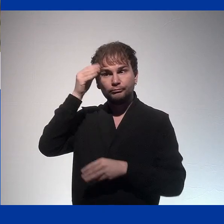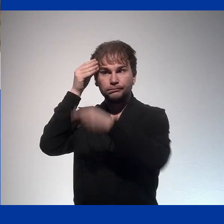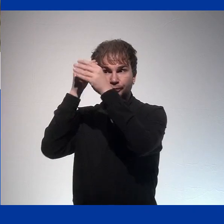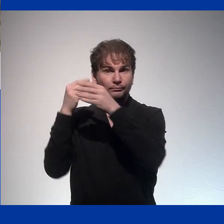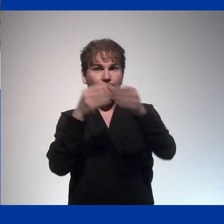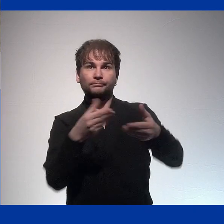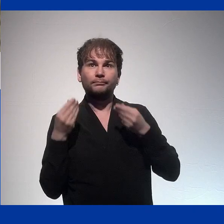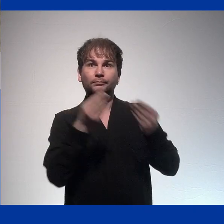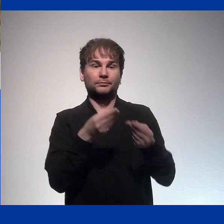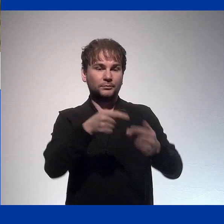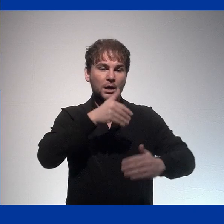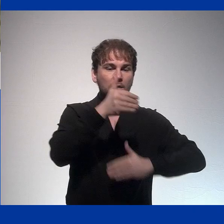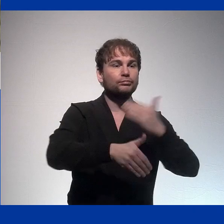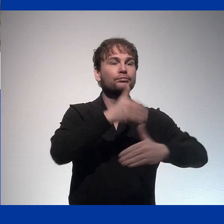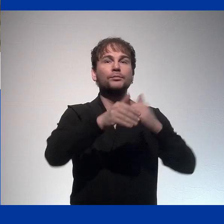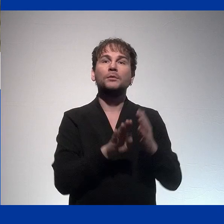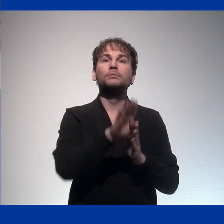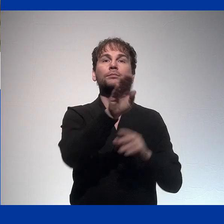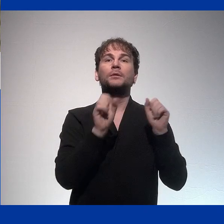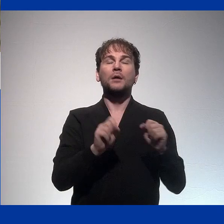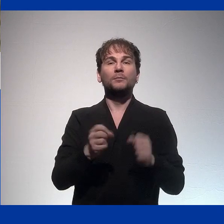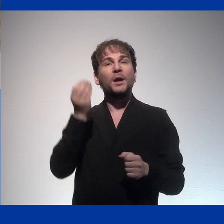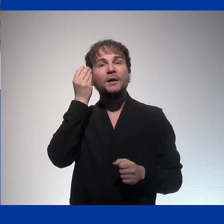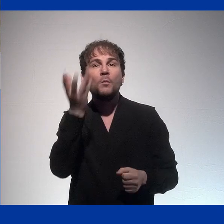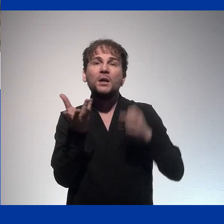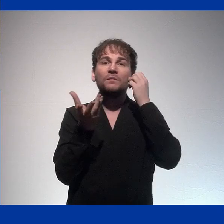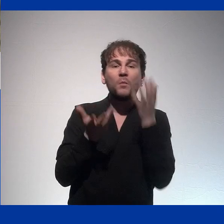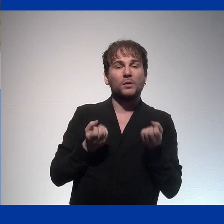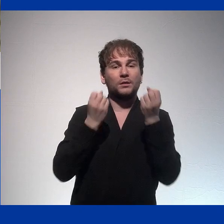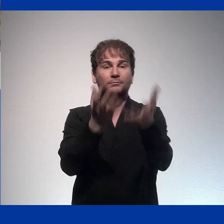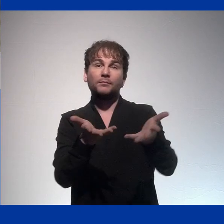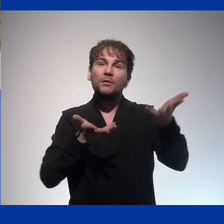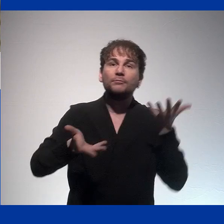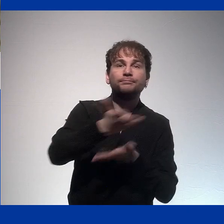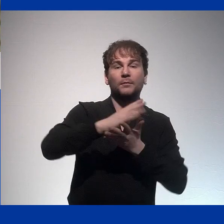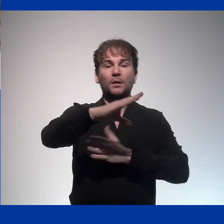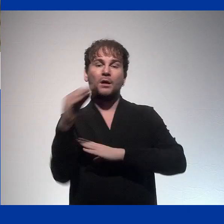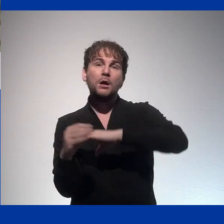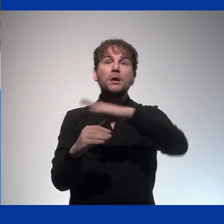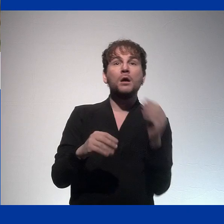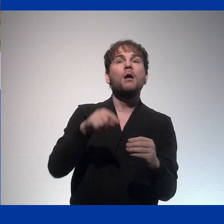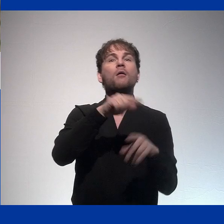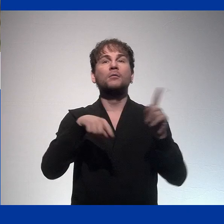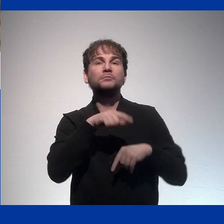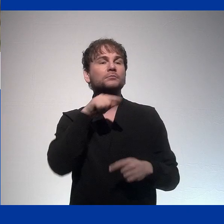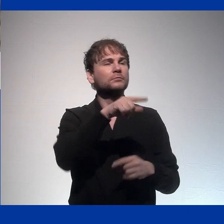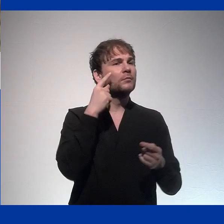learning opportunities, tools, methodologies, good practices that we developed for years, for decades even.